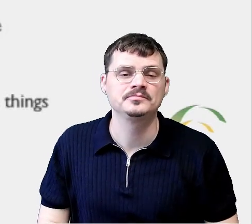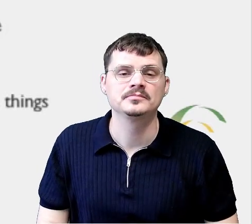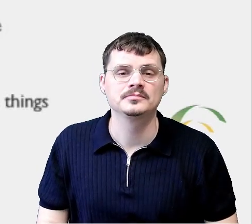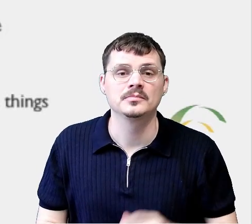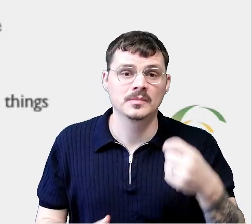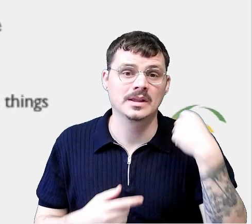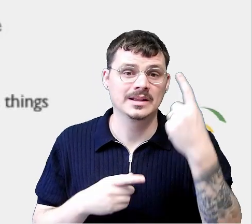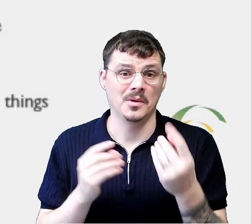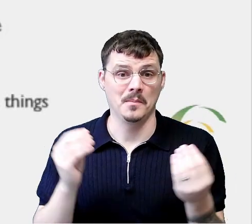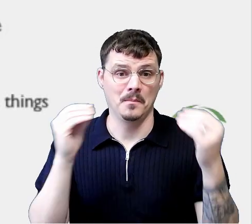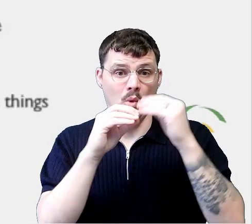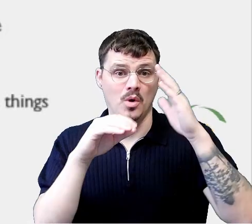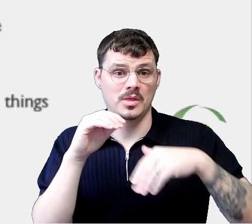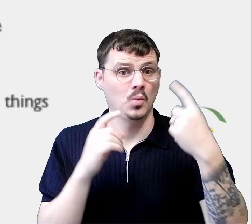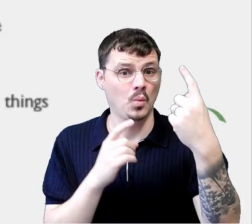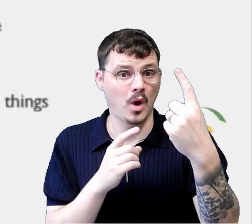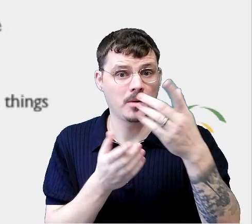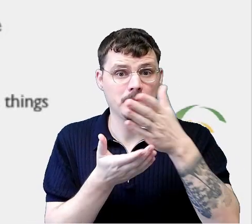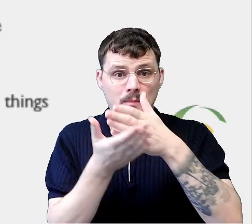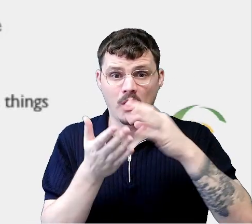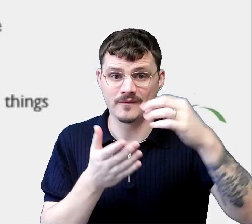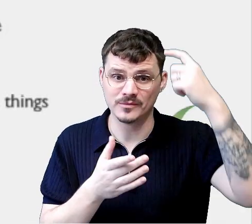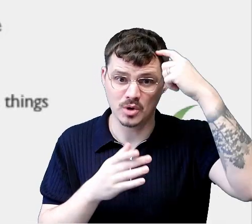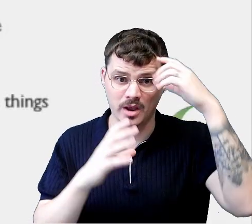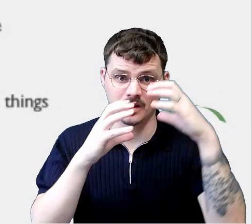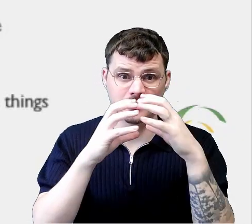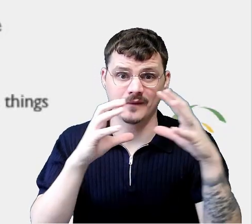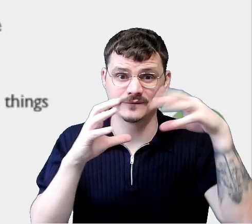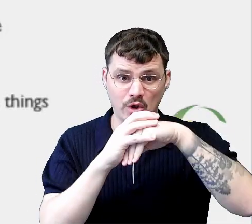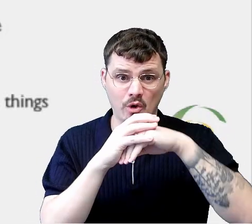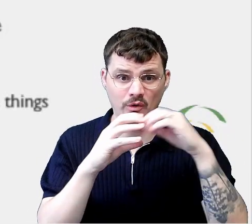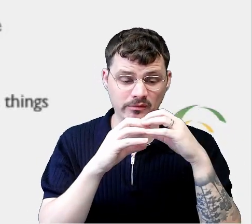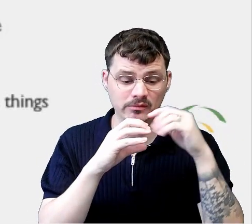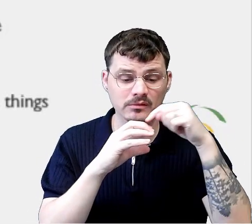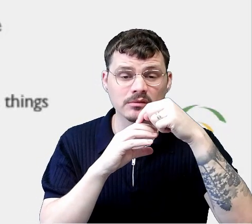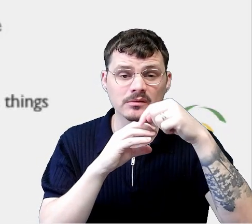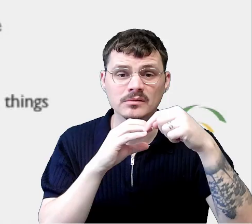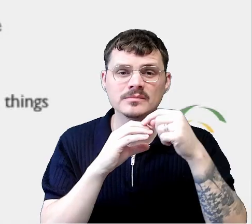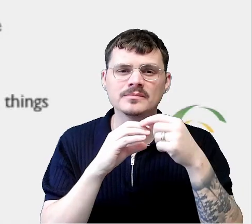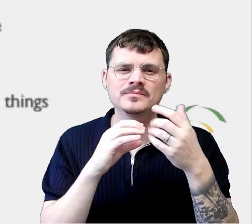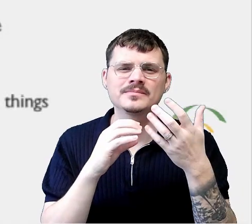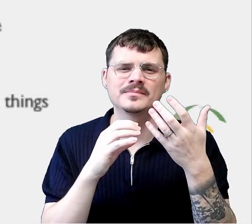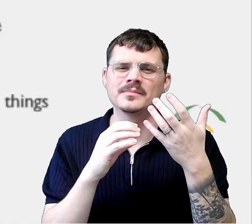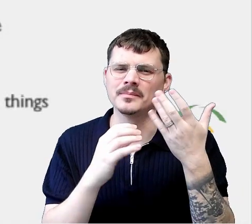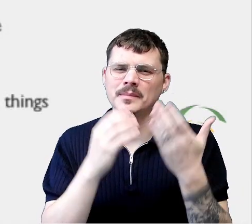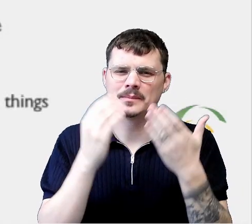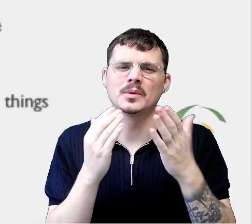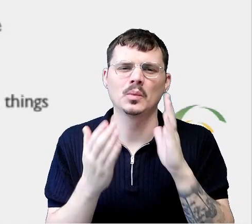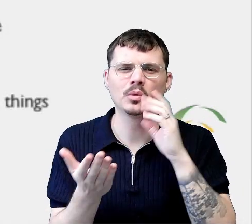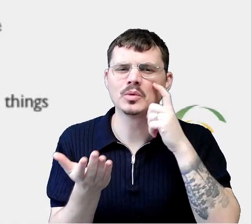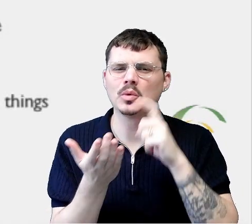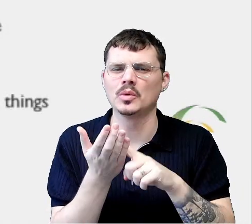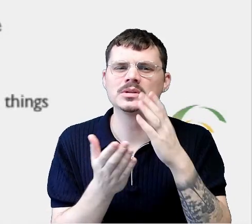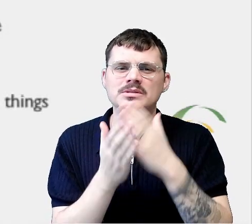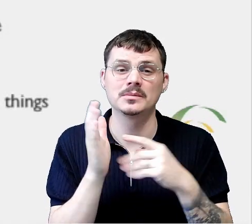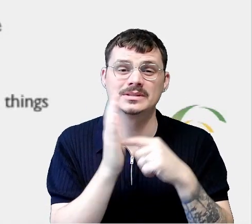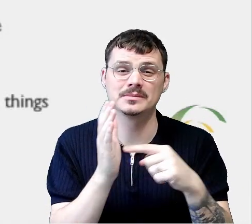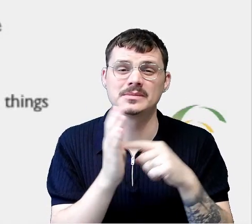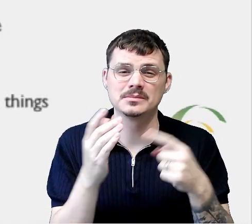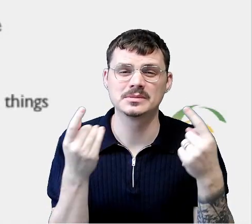Since more than one part of the brain is involved, there can be a lot of accompanying